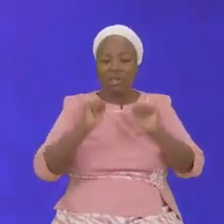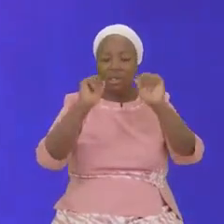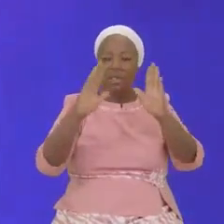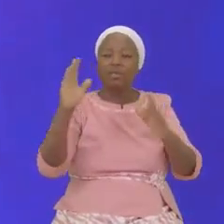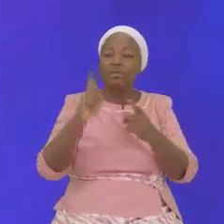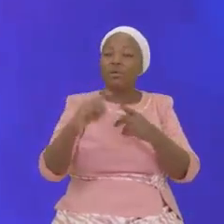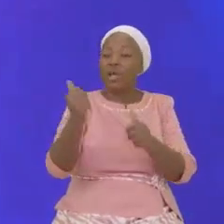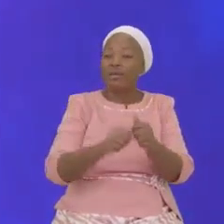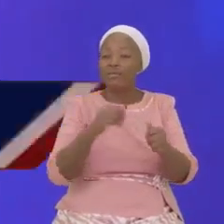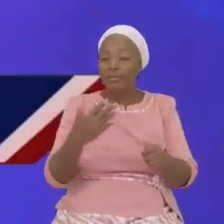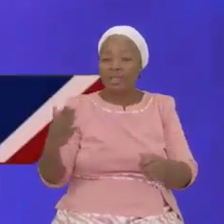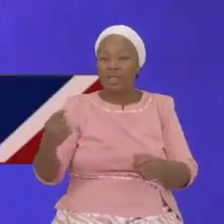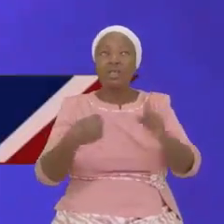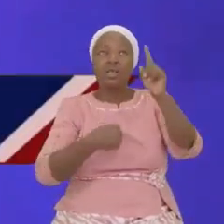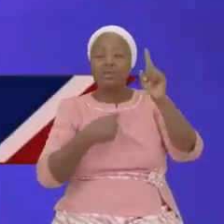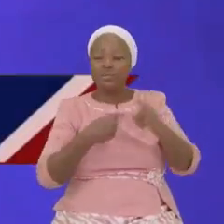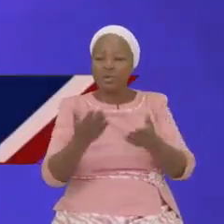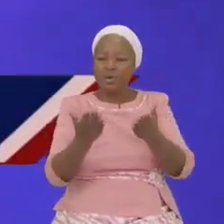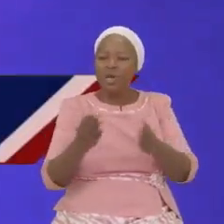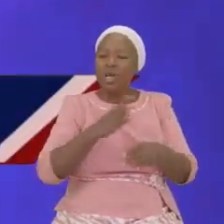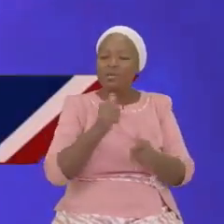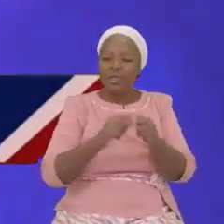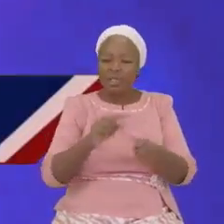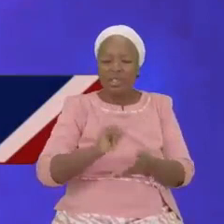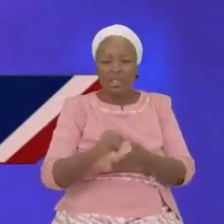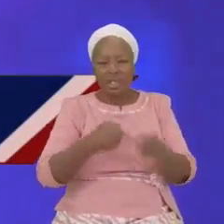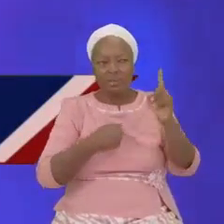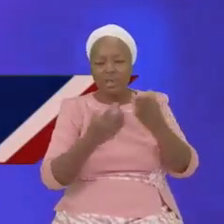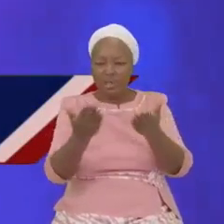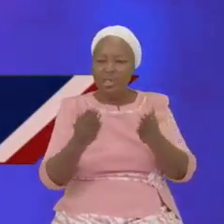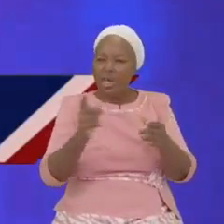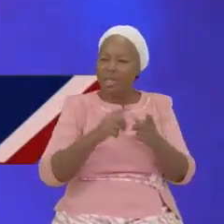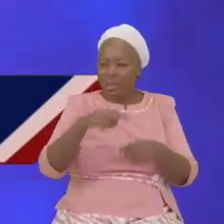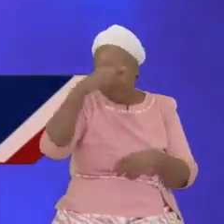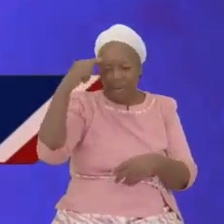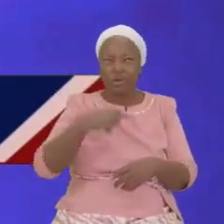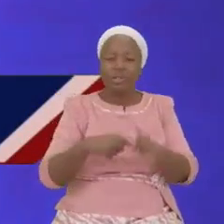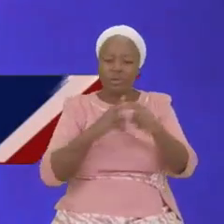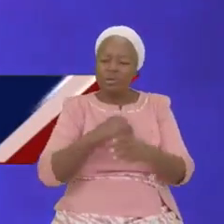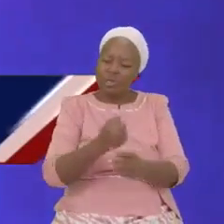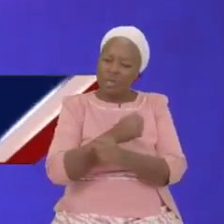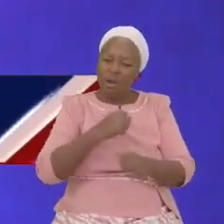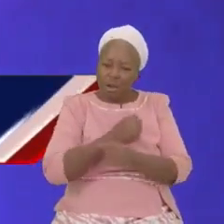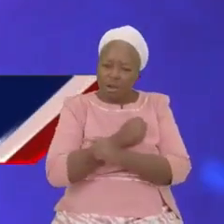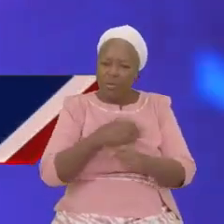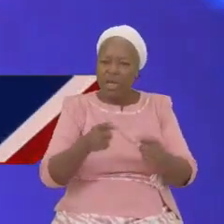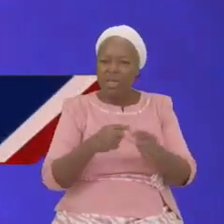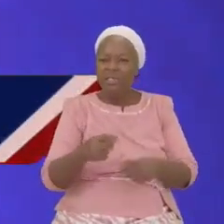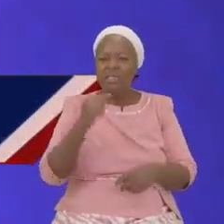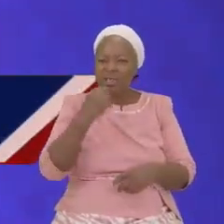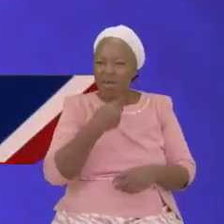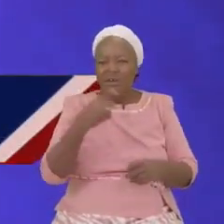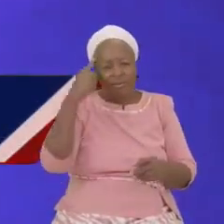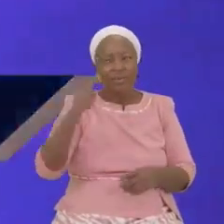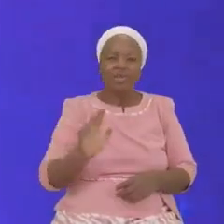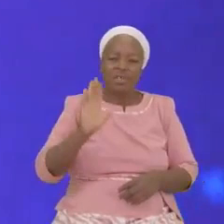to everything I wish, everything I desire, because he was zealous for his God and made